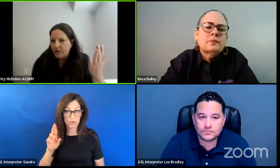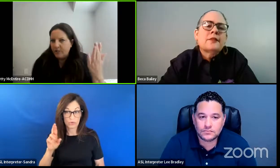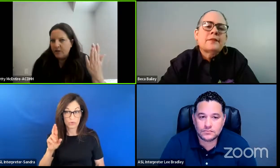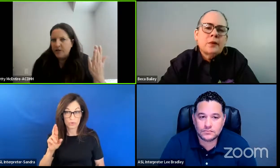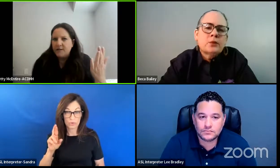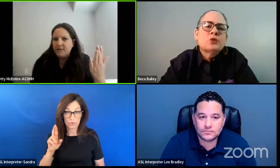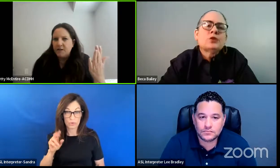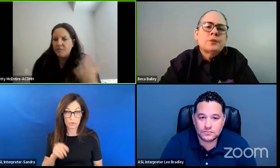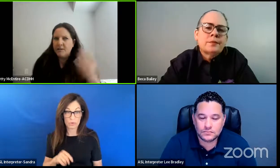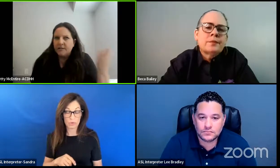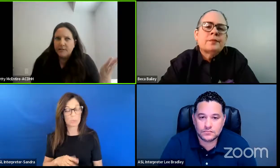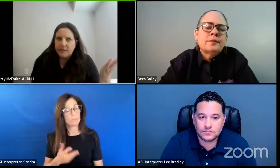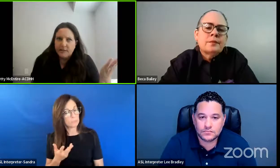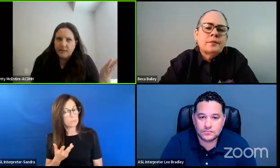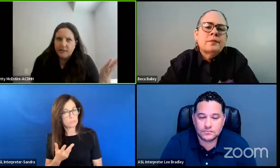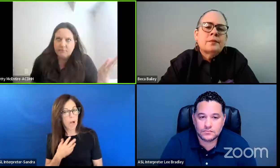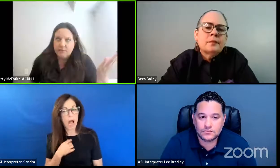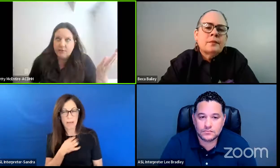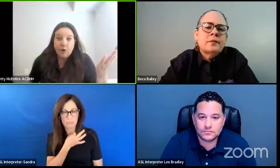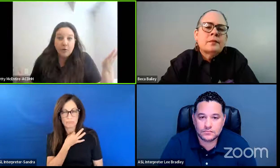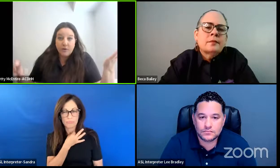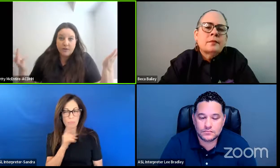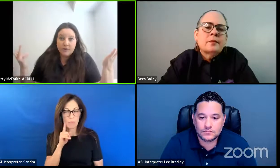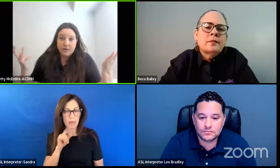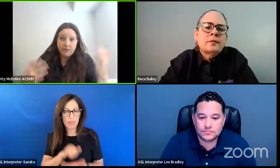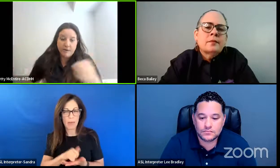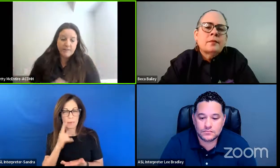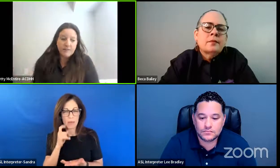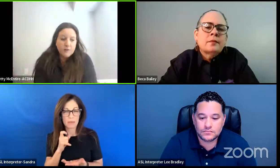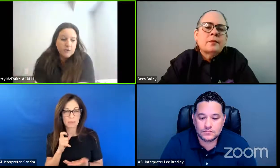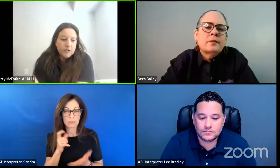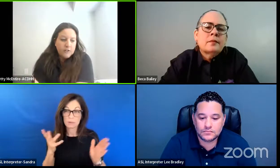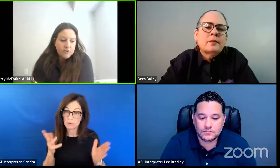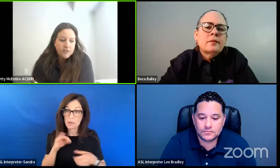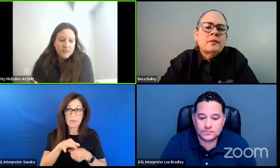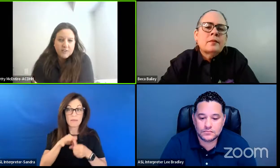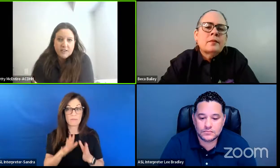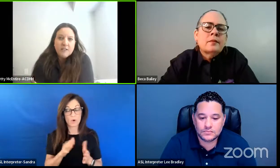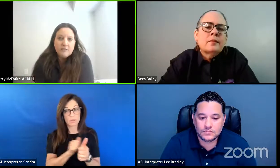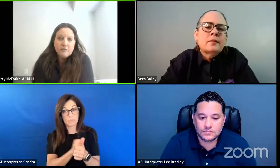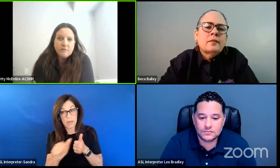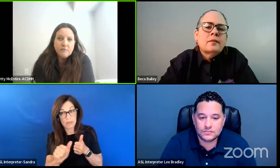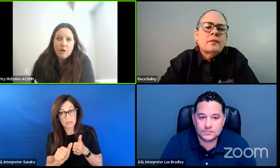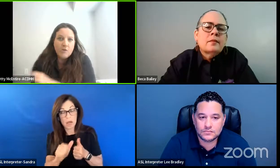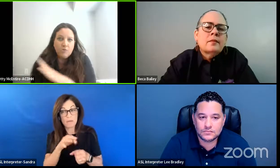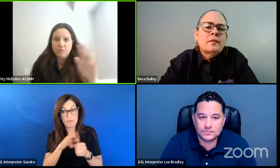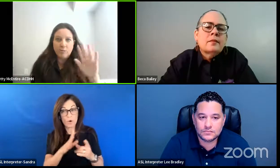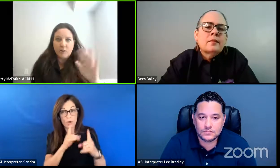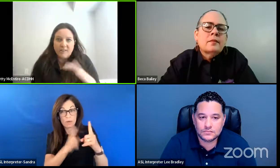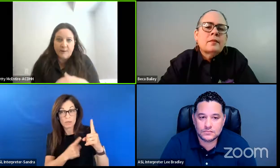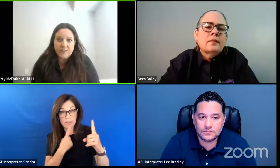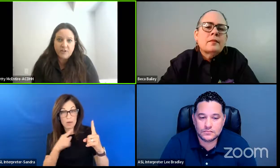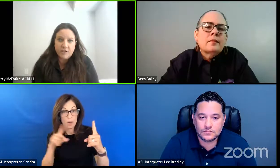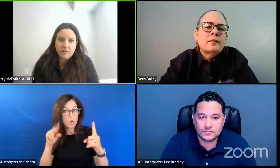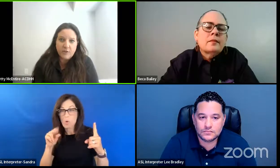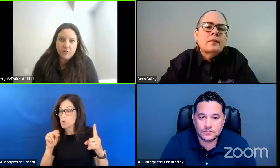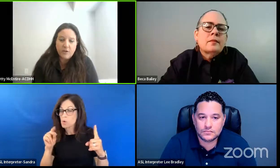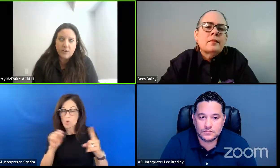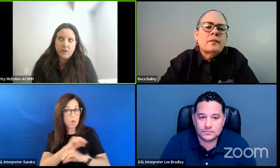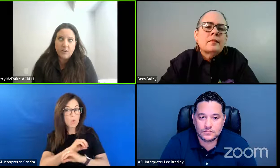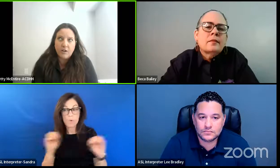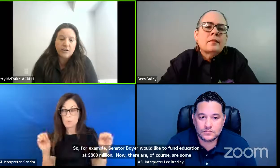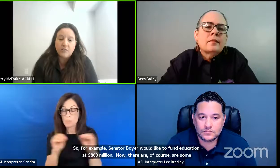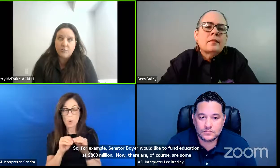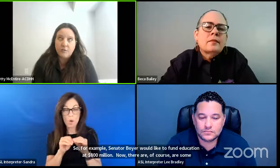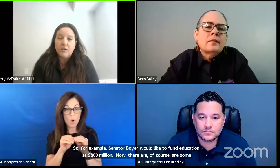which I'm curious about, because the voters passed a voter initiative that said no more expansion on